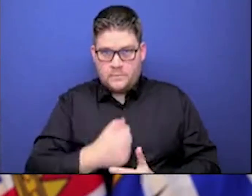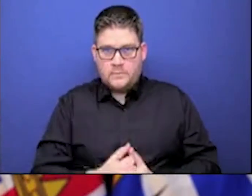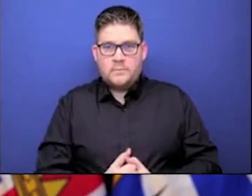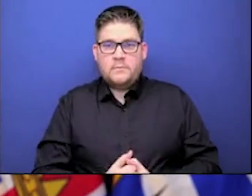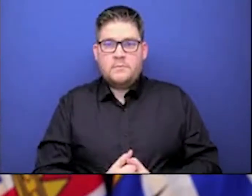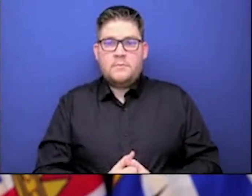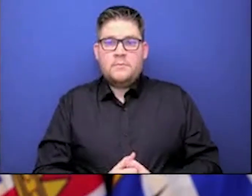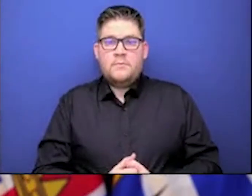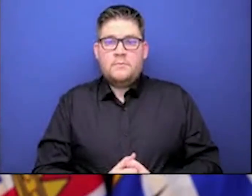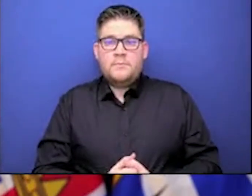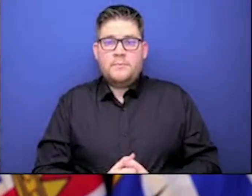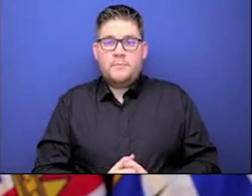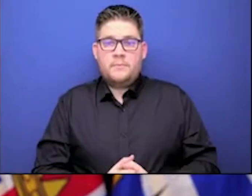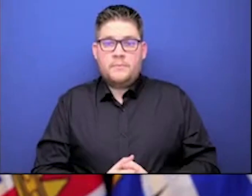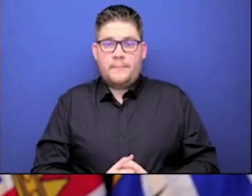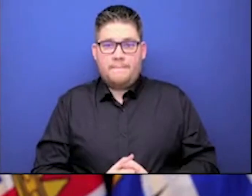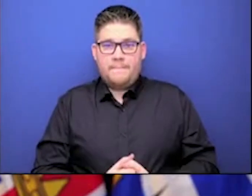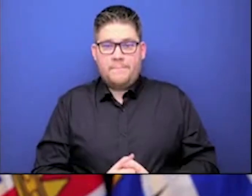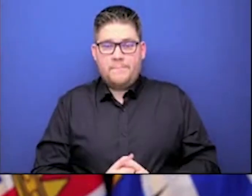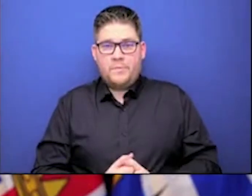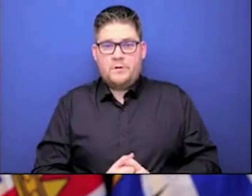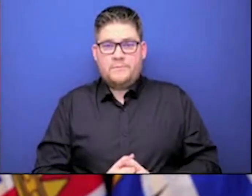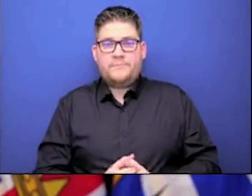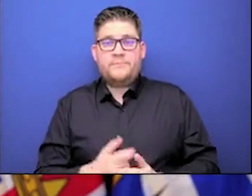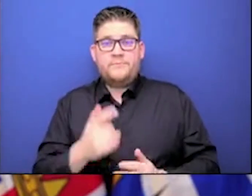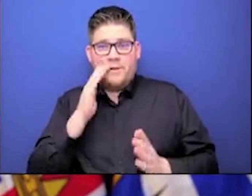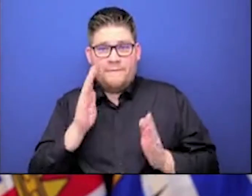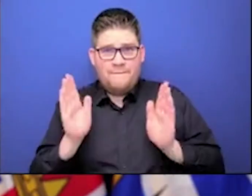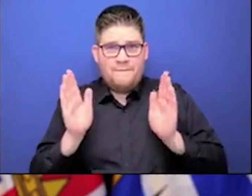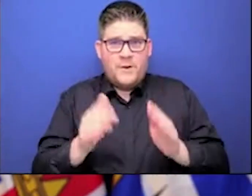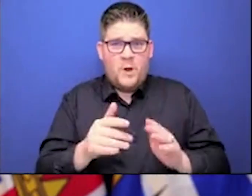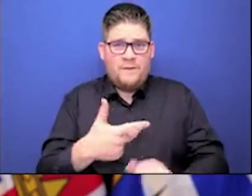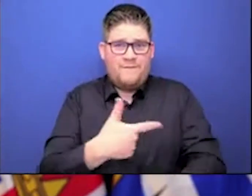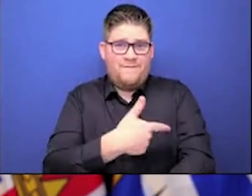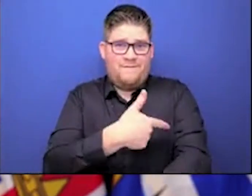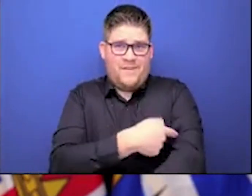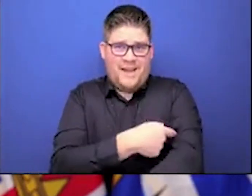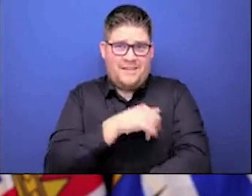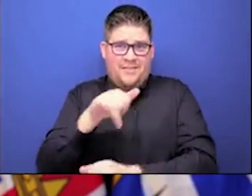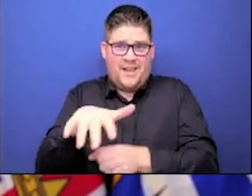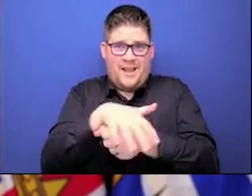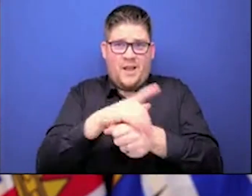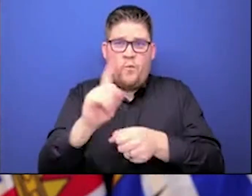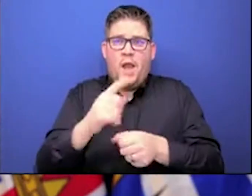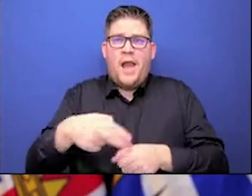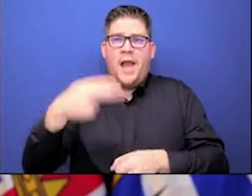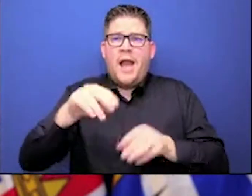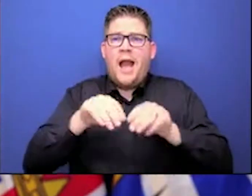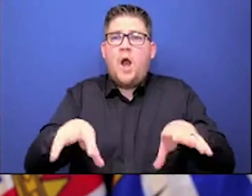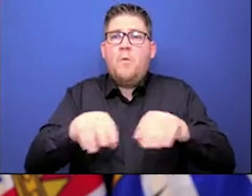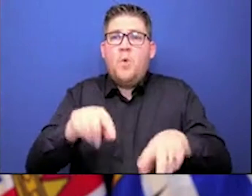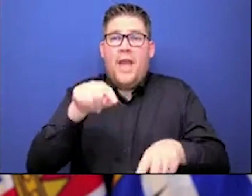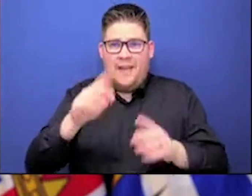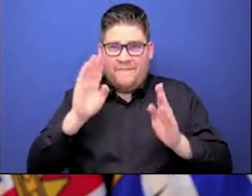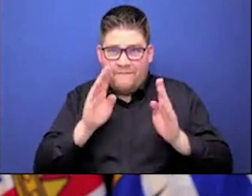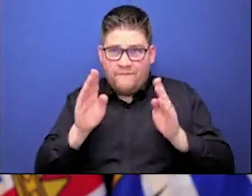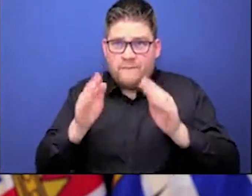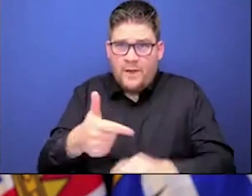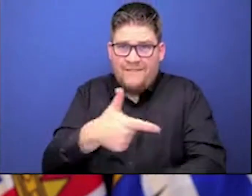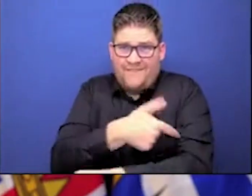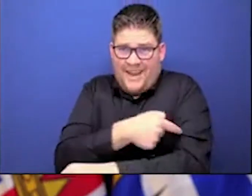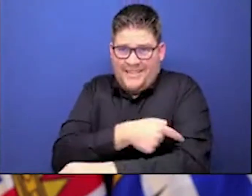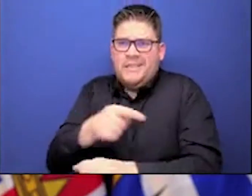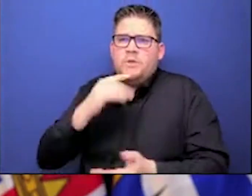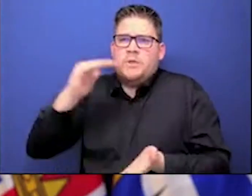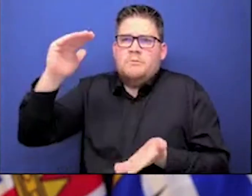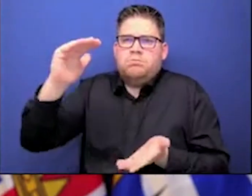big difference on right away with added vaccine that we hope to get in next week. But the prioritization of